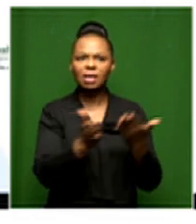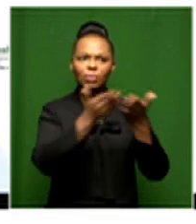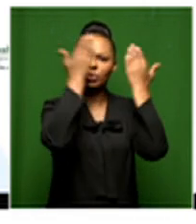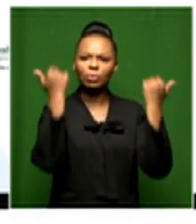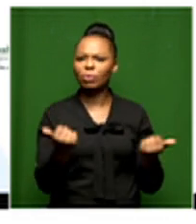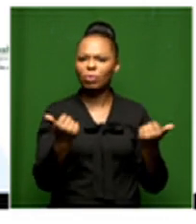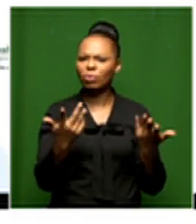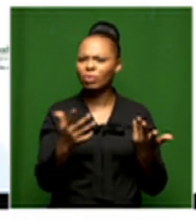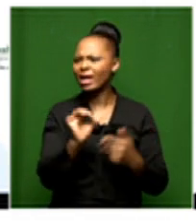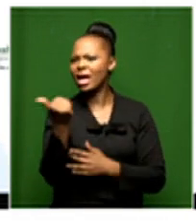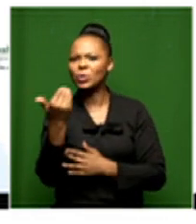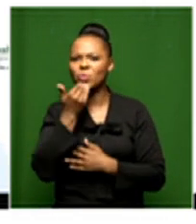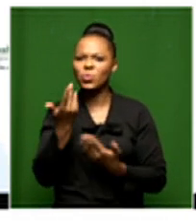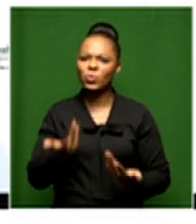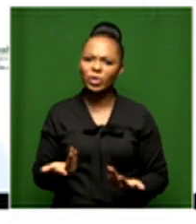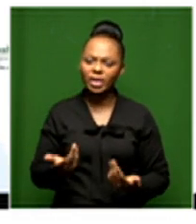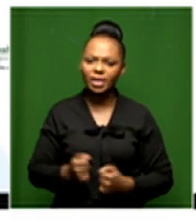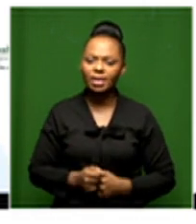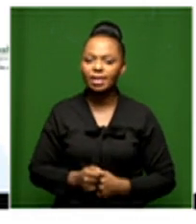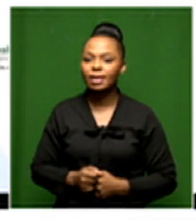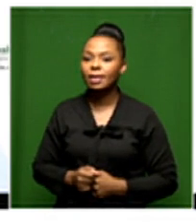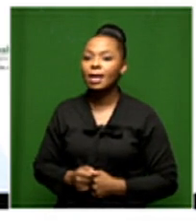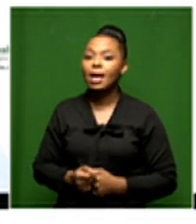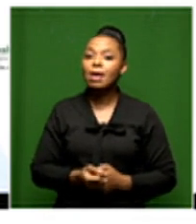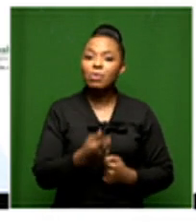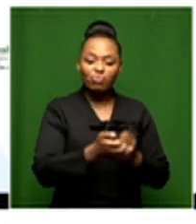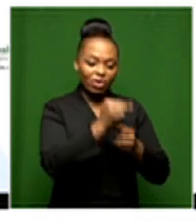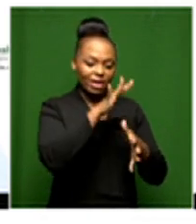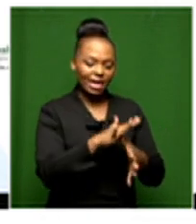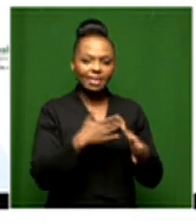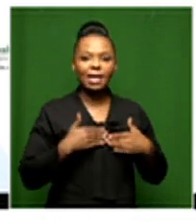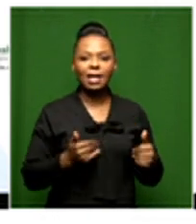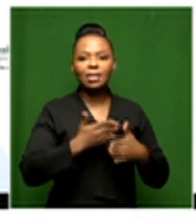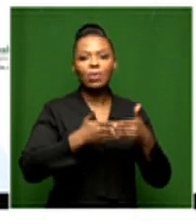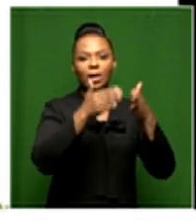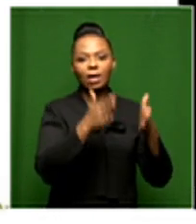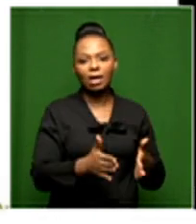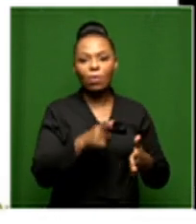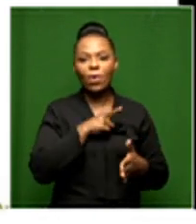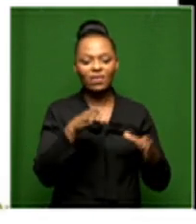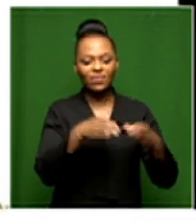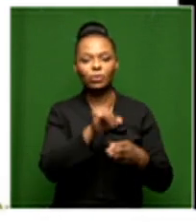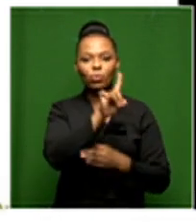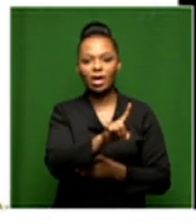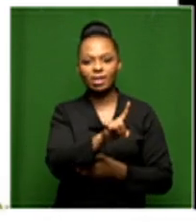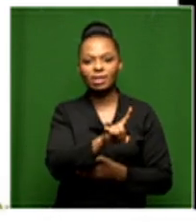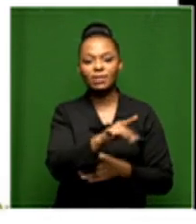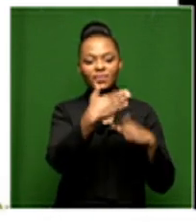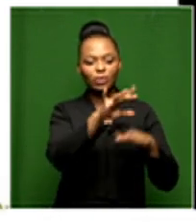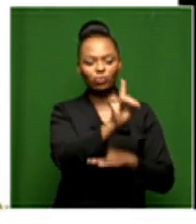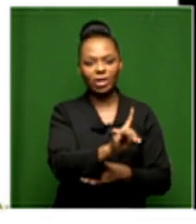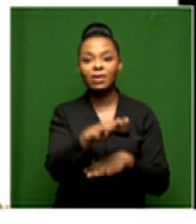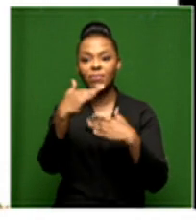Pillay. Yes, so after healthcare workers, we go to phase 2, because healthcare workers are phase 1. In phase 2, one